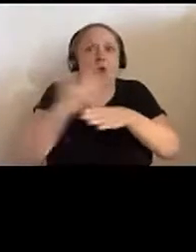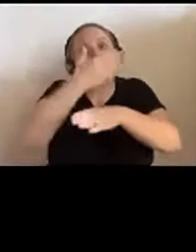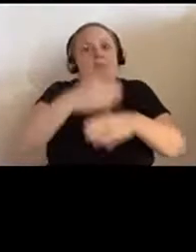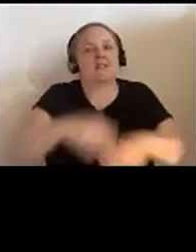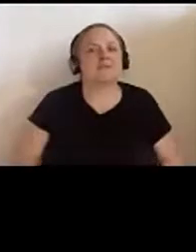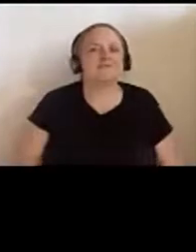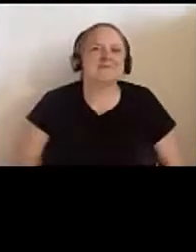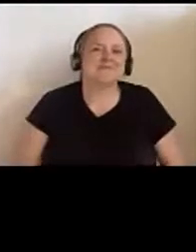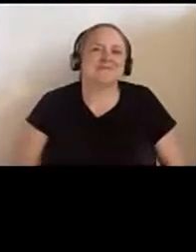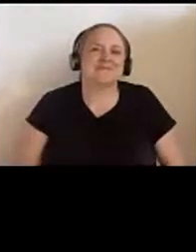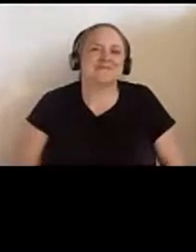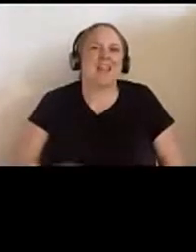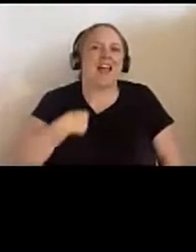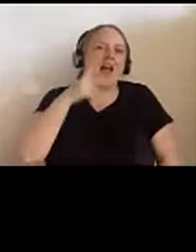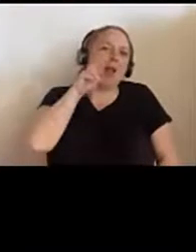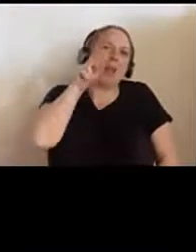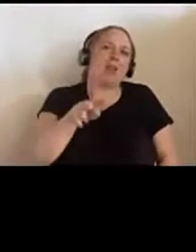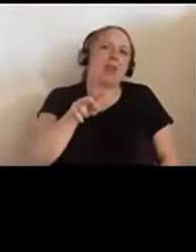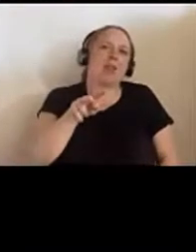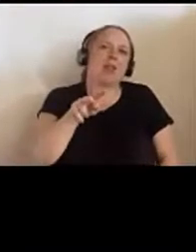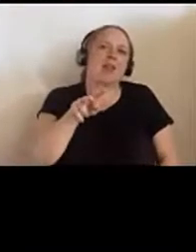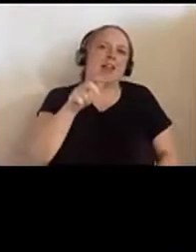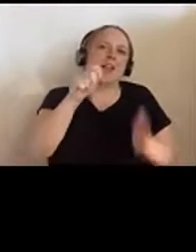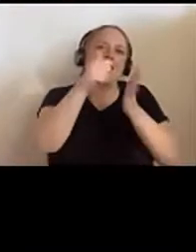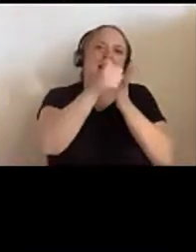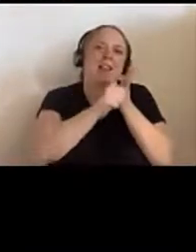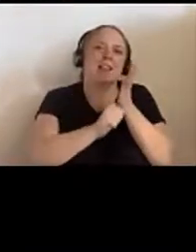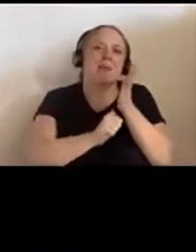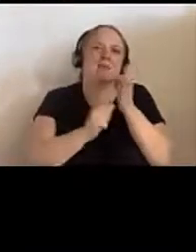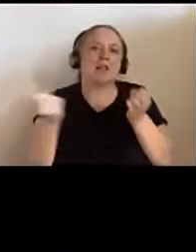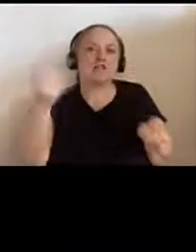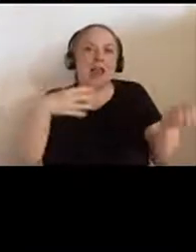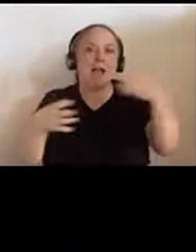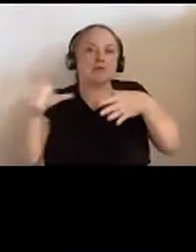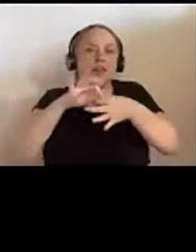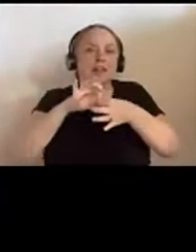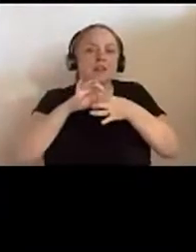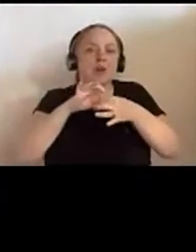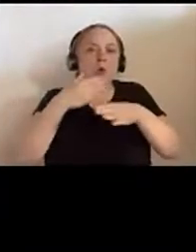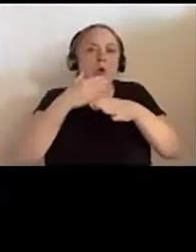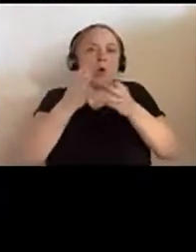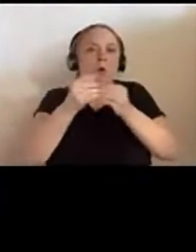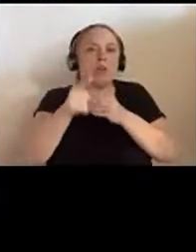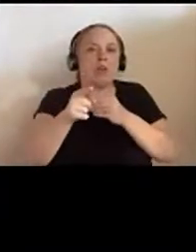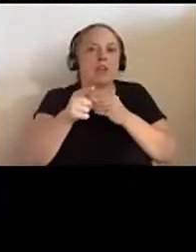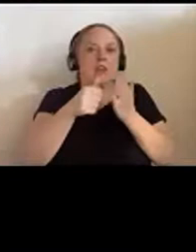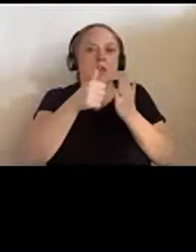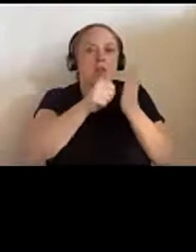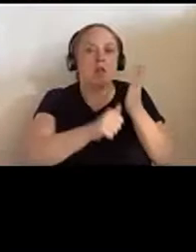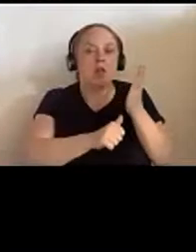when I look at the list of collaborators that have worked with you, even just on